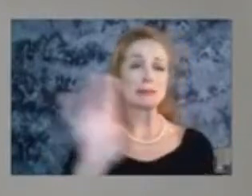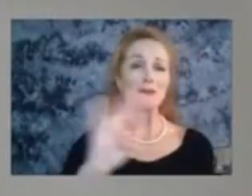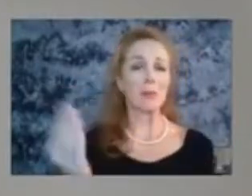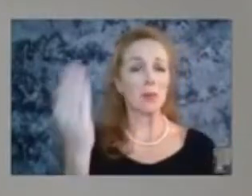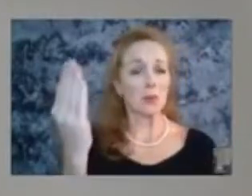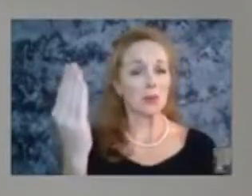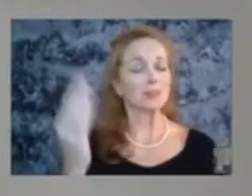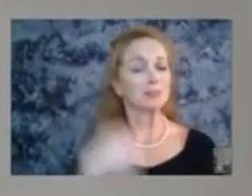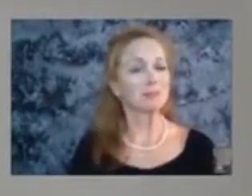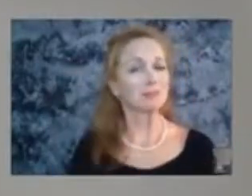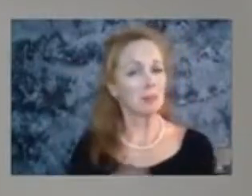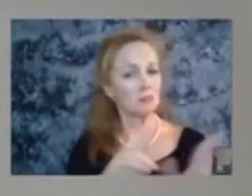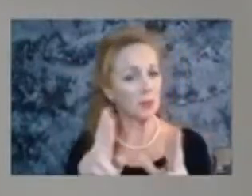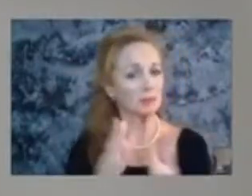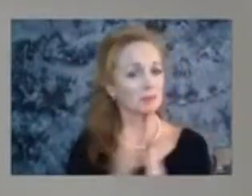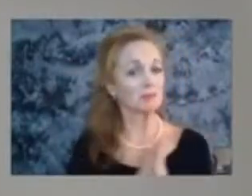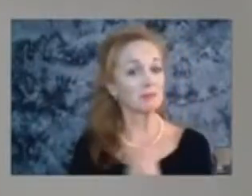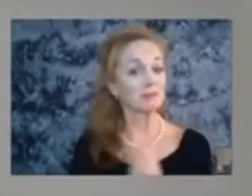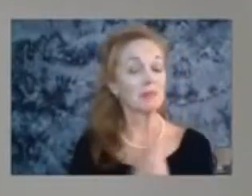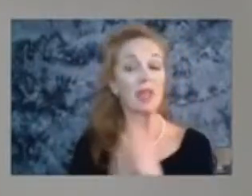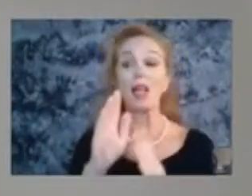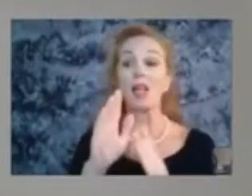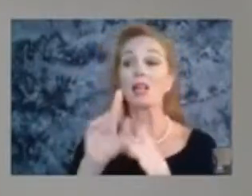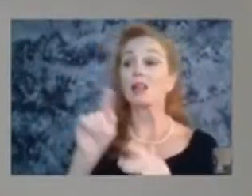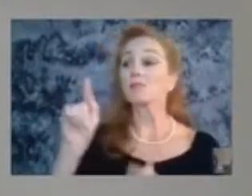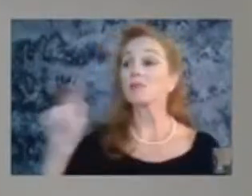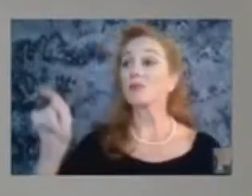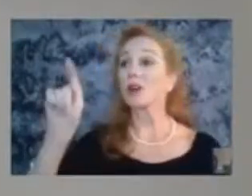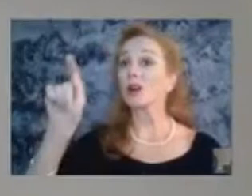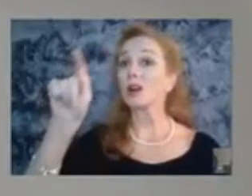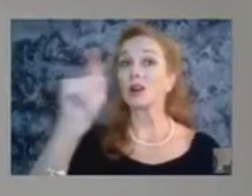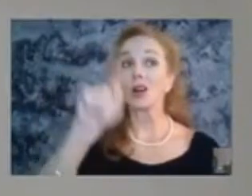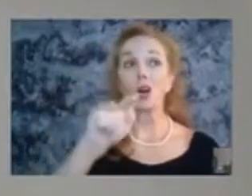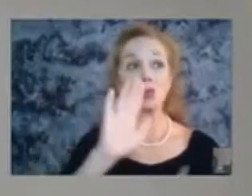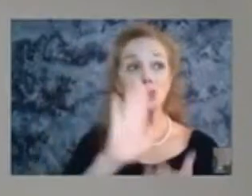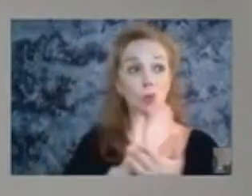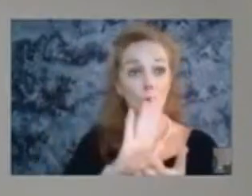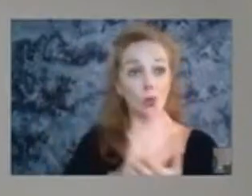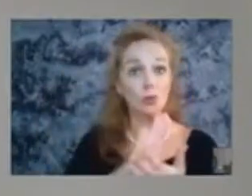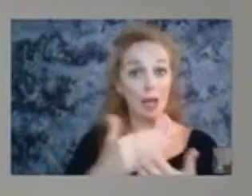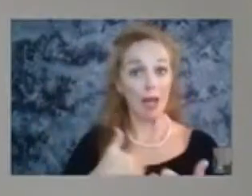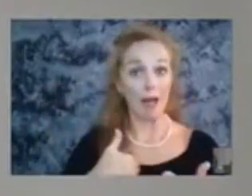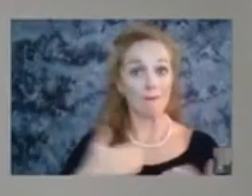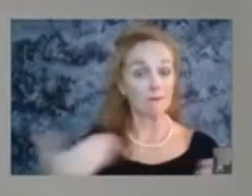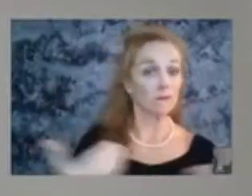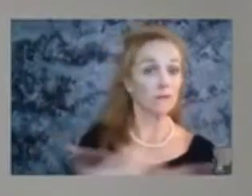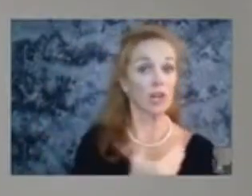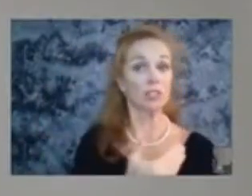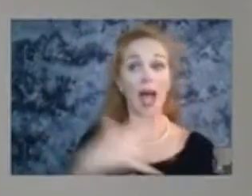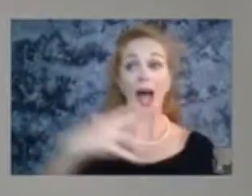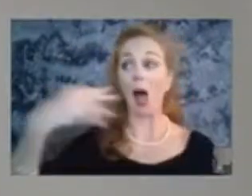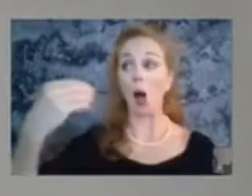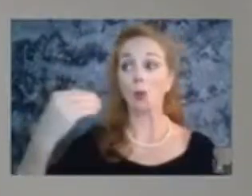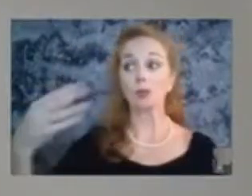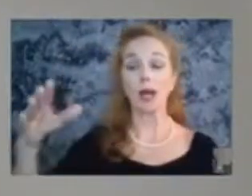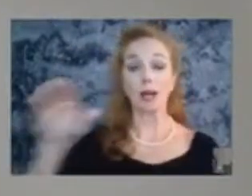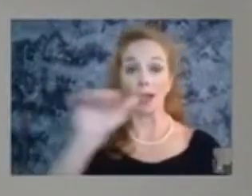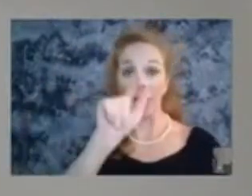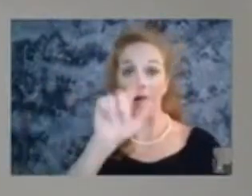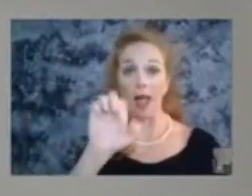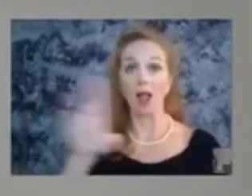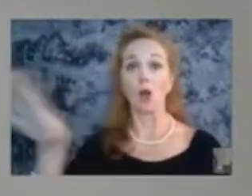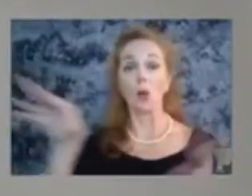ahead and, in those schools that you've got outside air, bring in fresh outside air, get the system to that level, and get